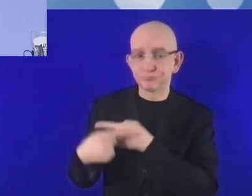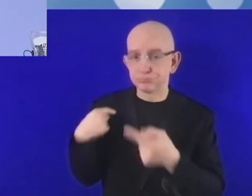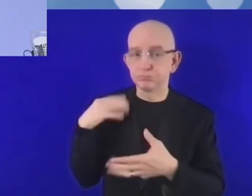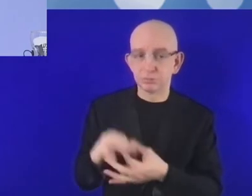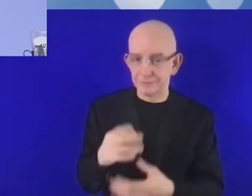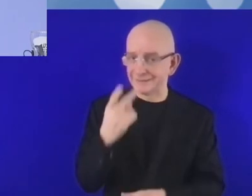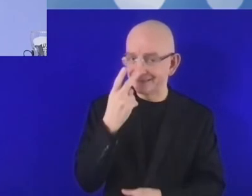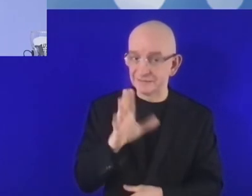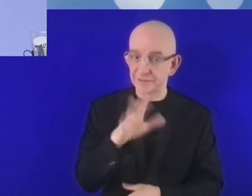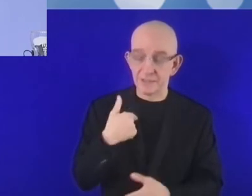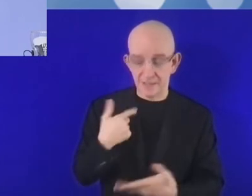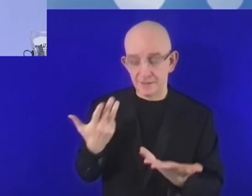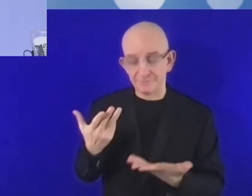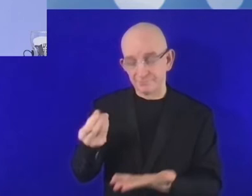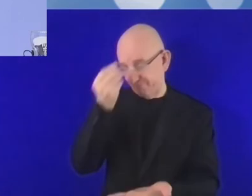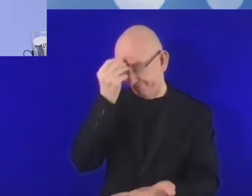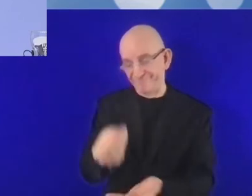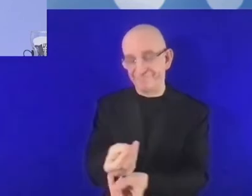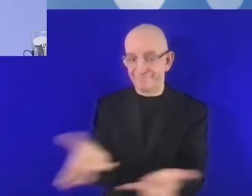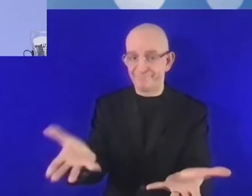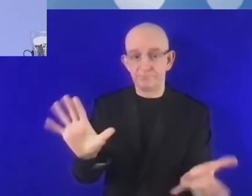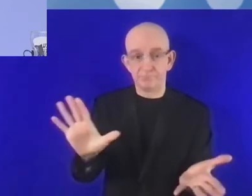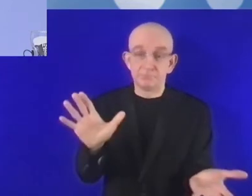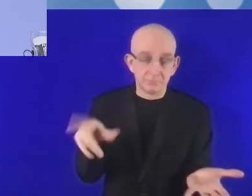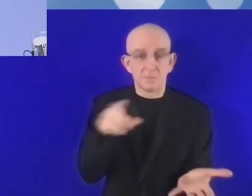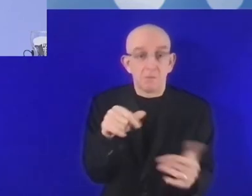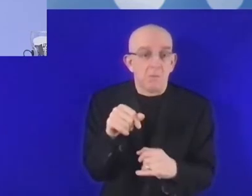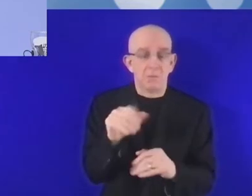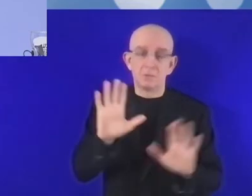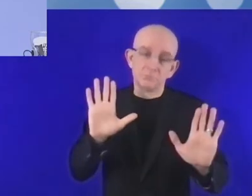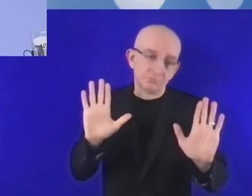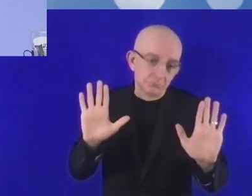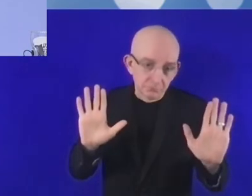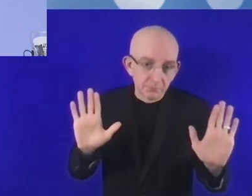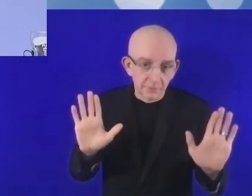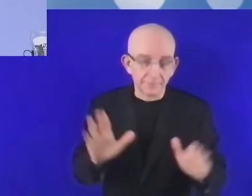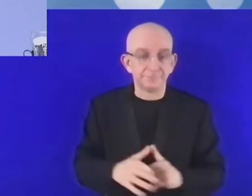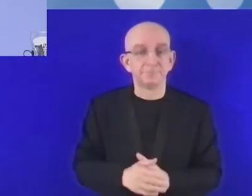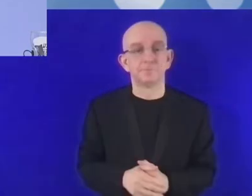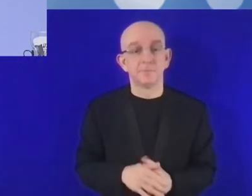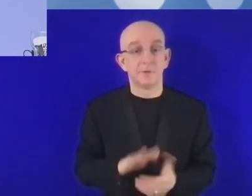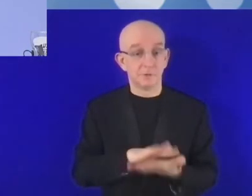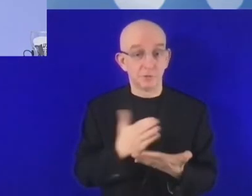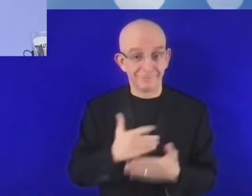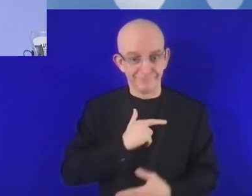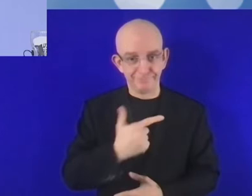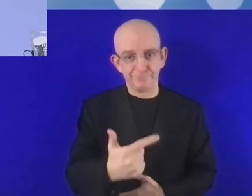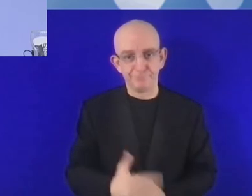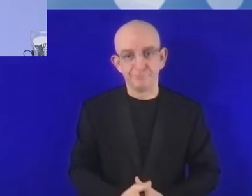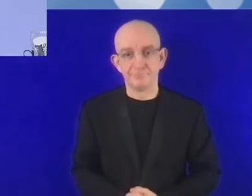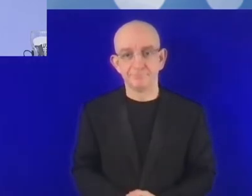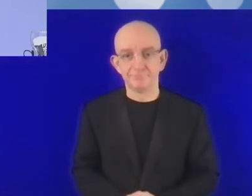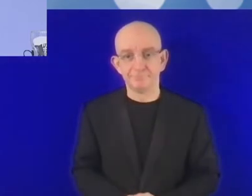helpful i think to invest in in this area and in countries which which